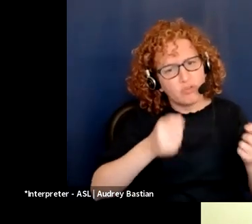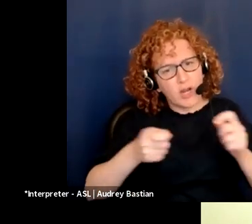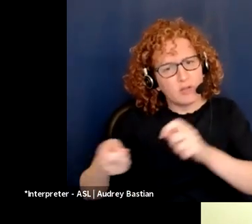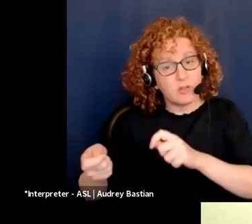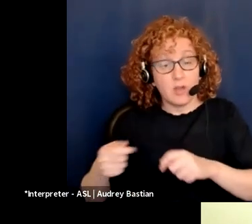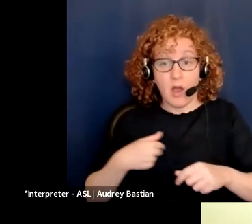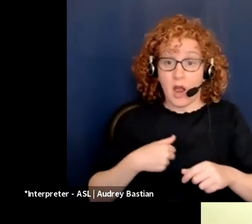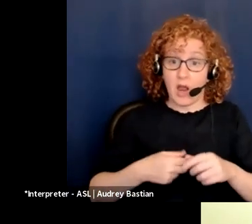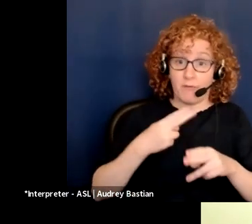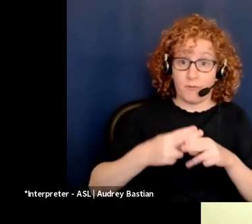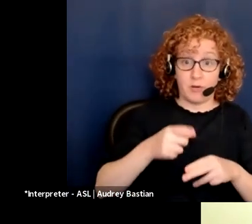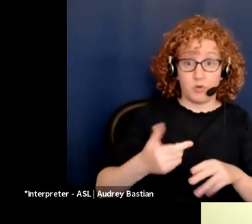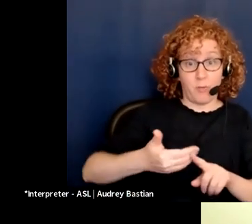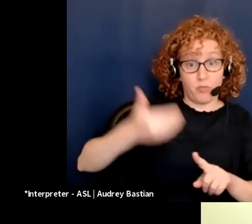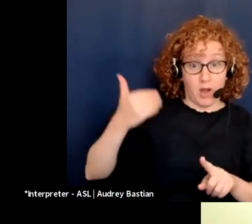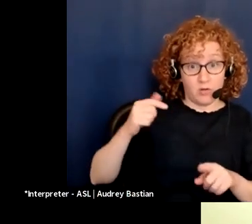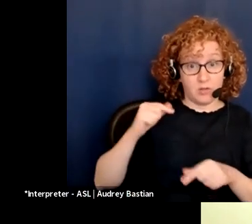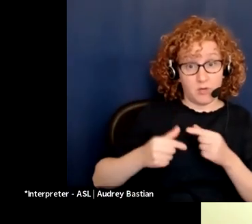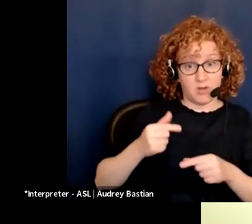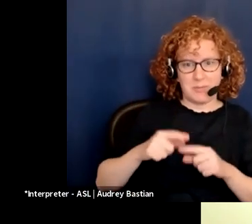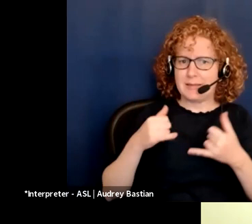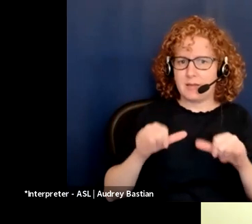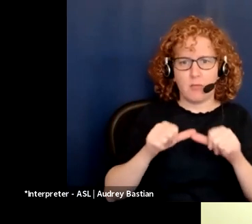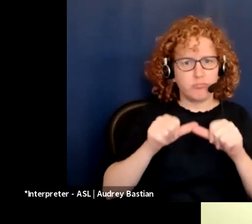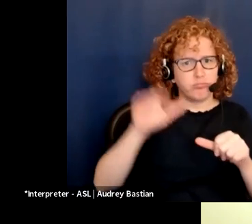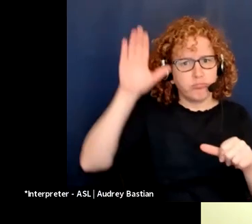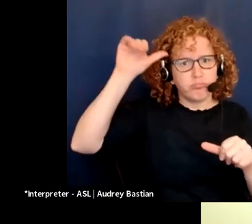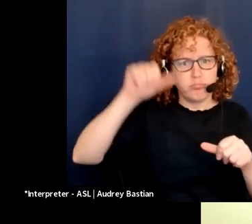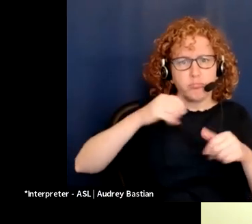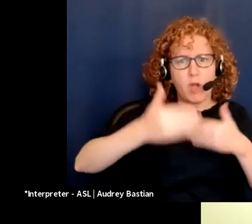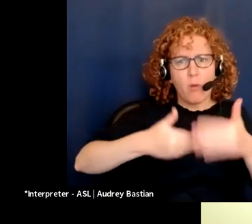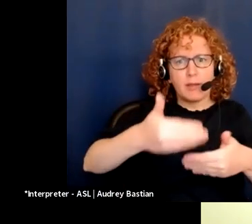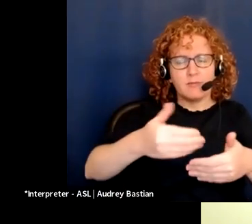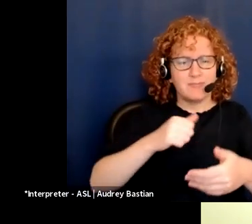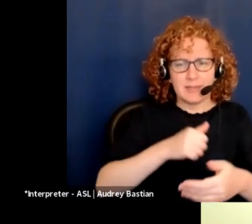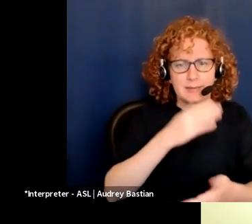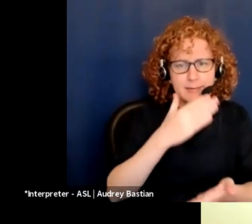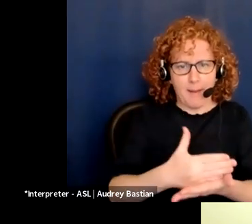him as the prior generation, but he's still going, like he hasn't stopped yet.